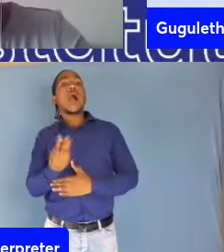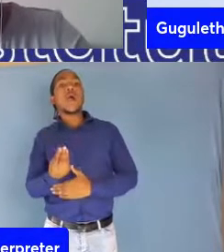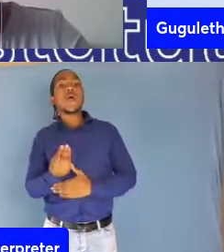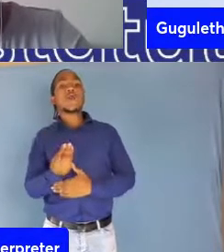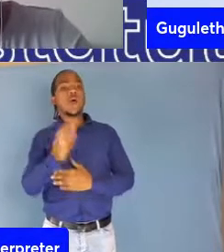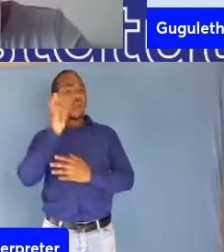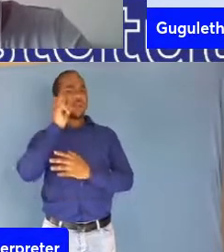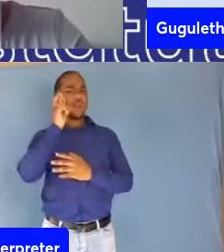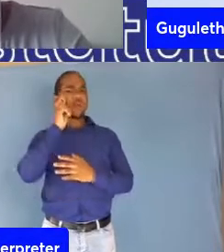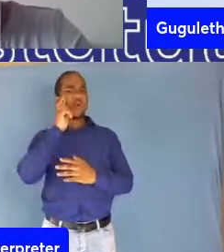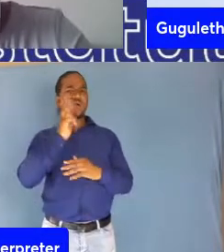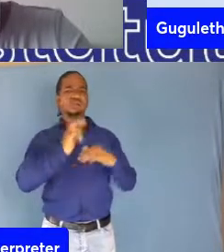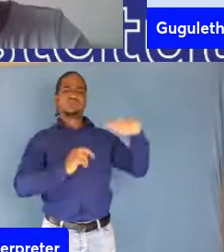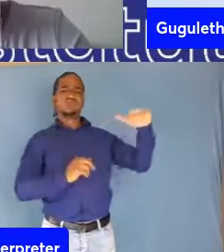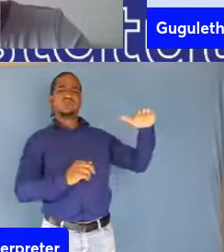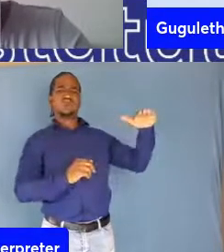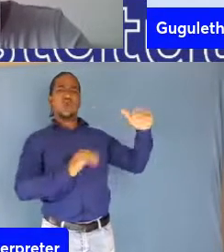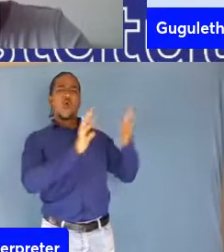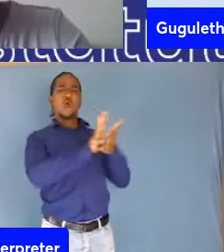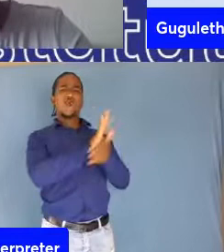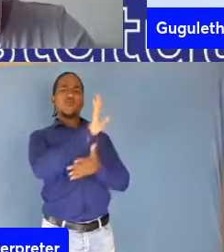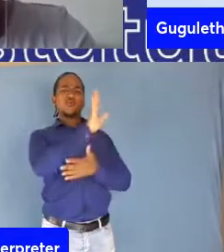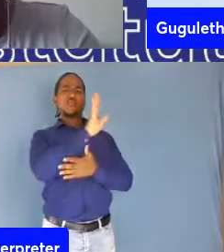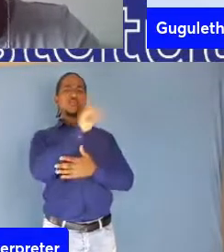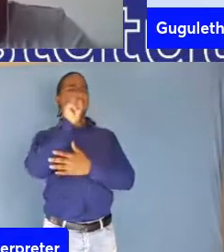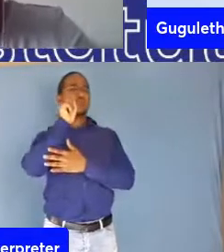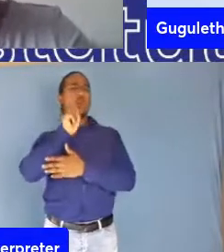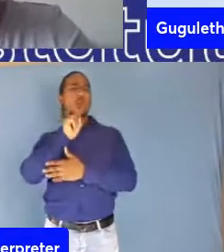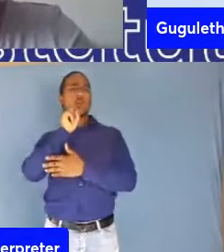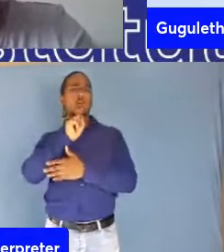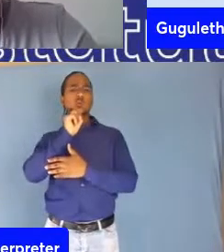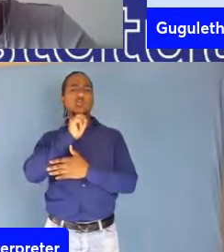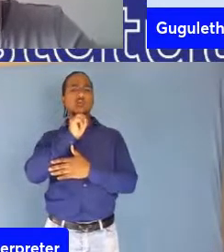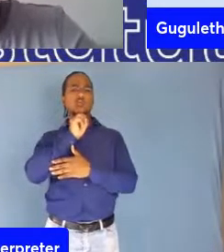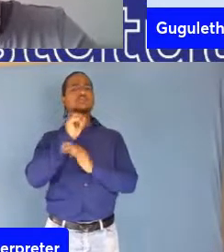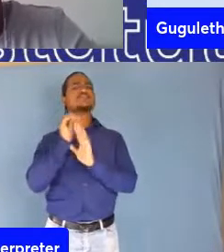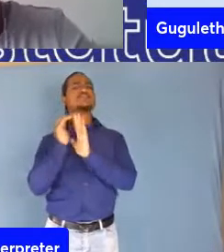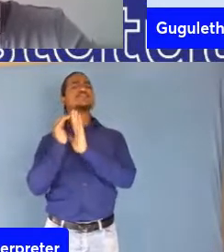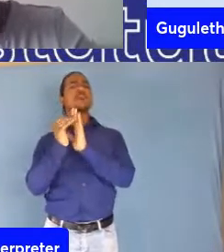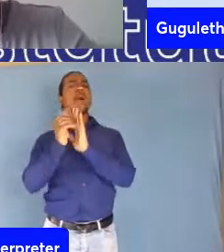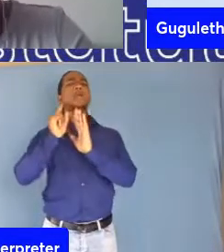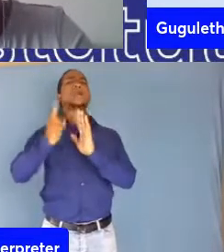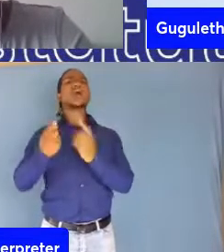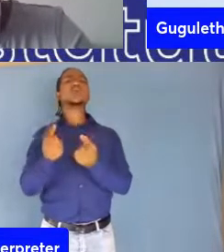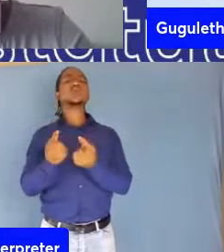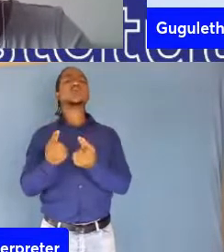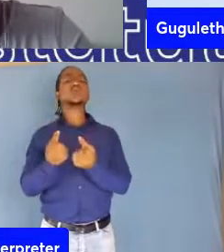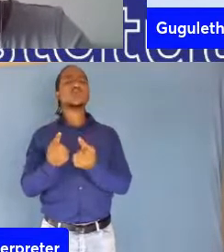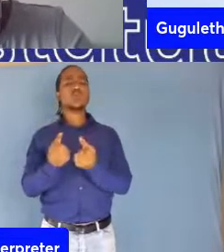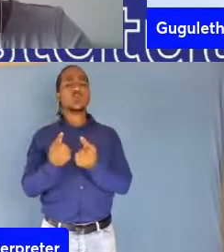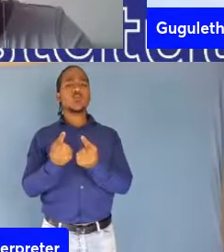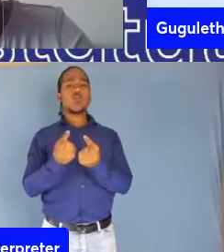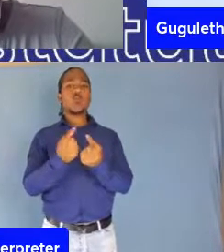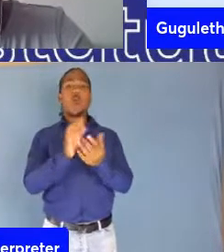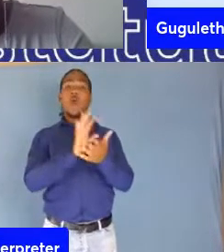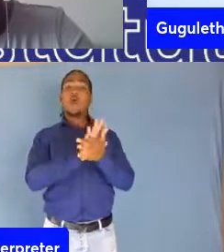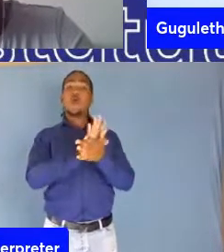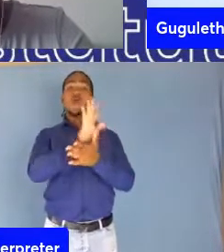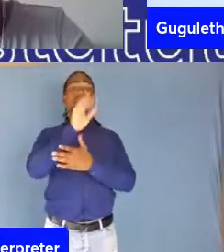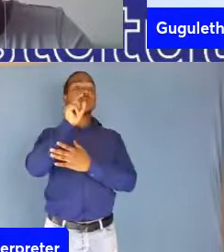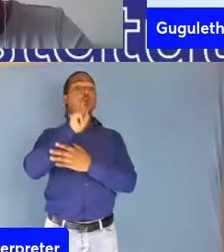14-year-old that is pregnant? What obligation do they have to this 14-year-old that is pregnant?